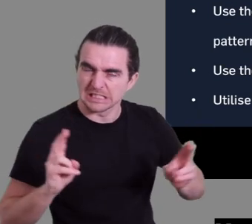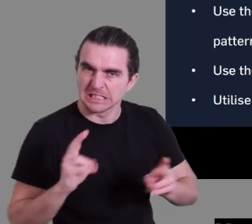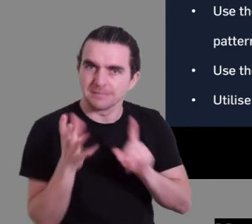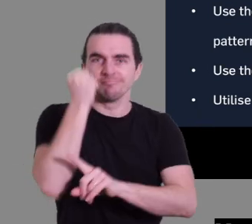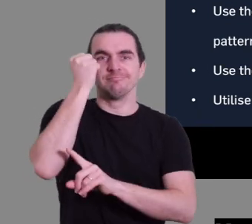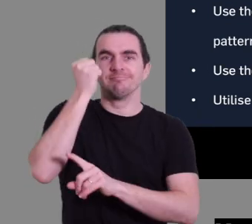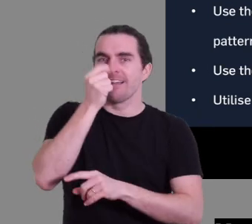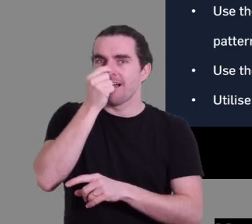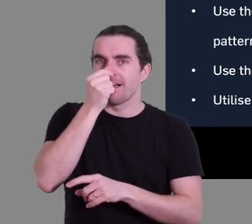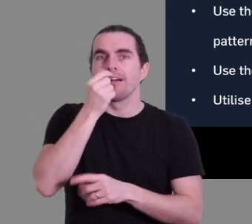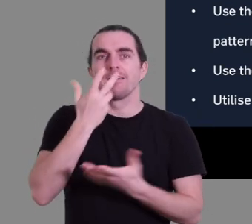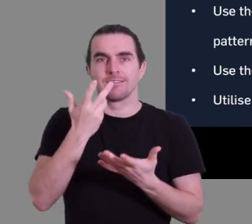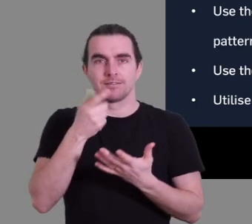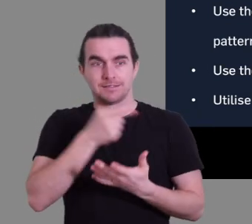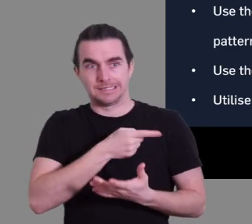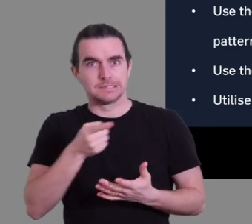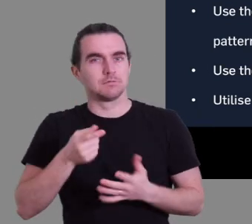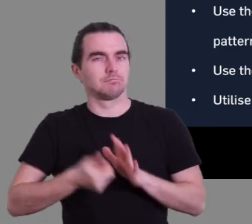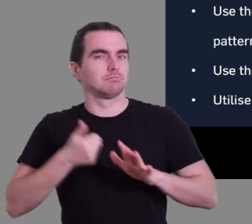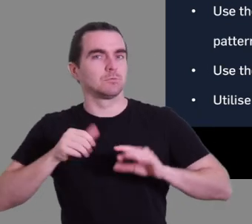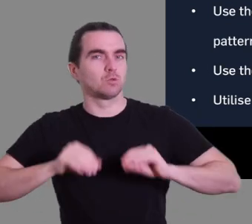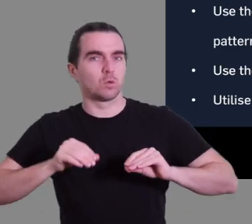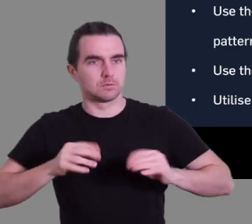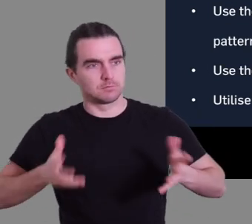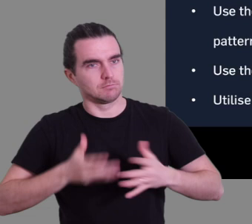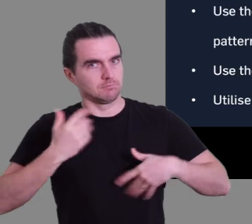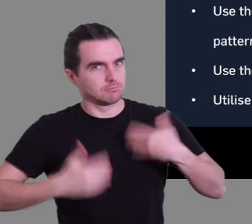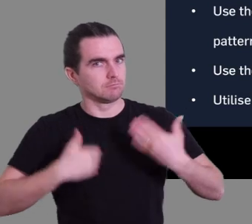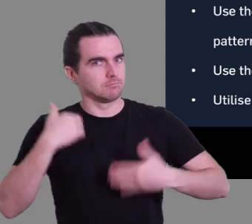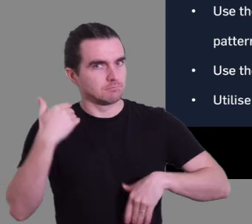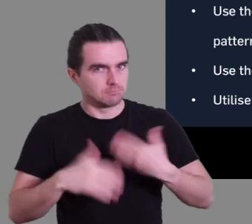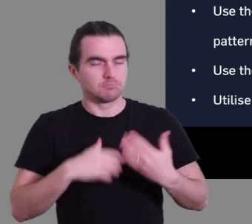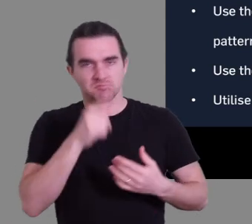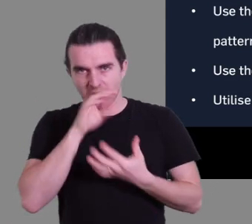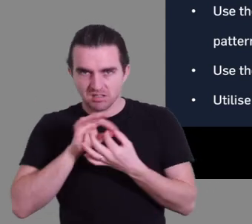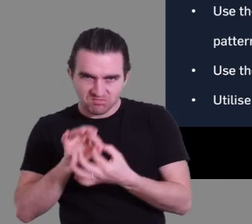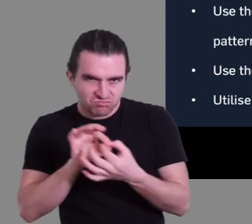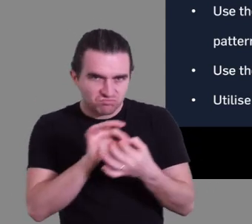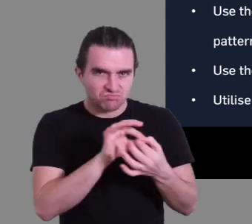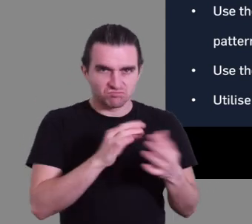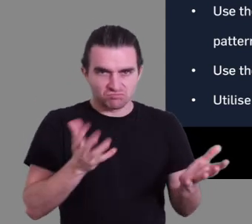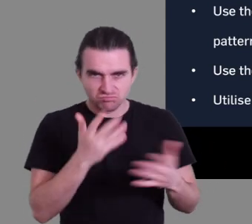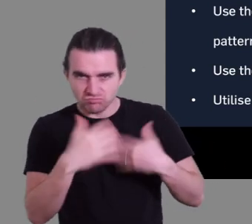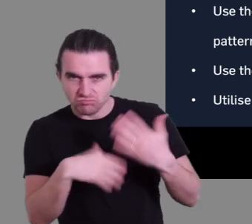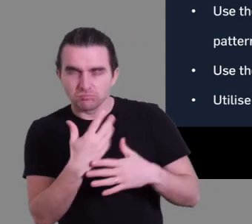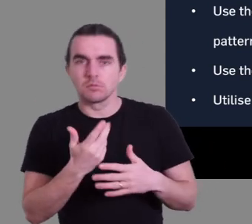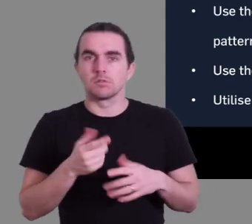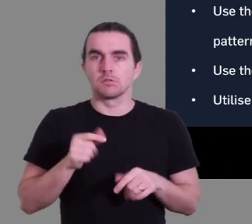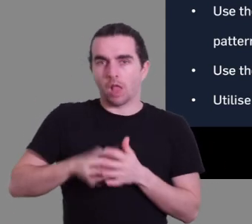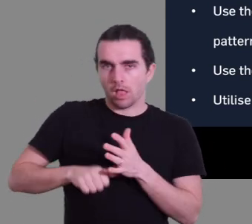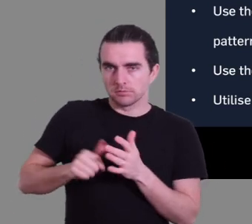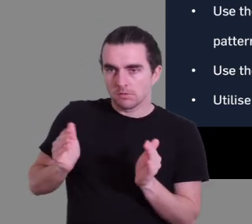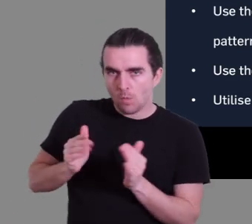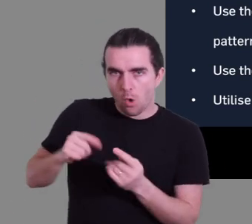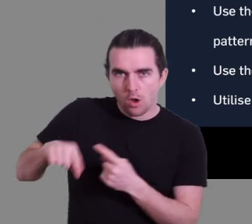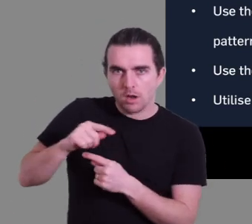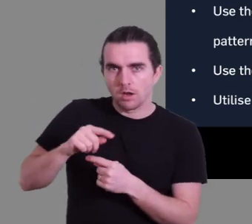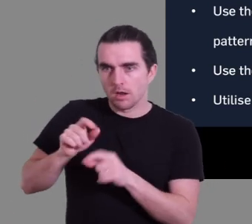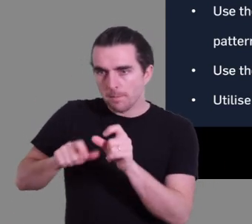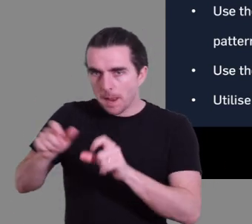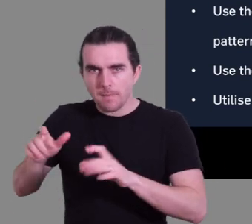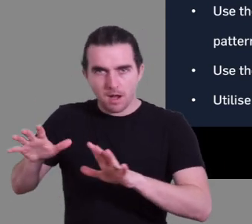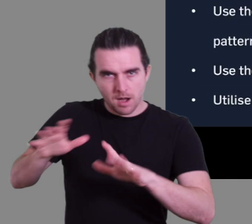me is the ability then as a coach to be able to work with smaller numbers and smaller